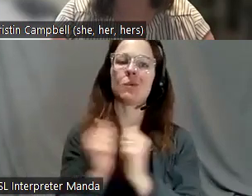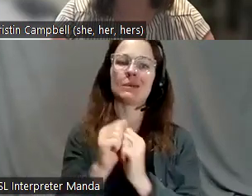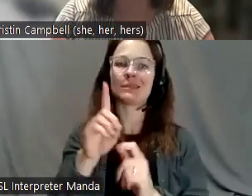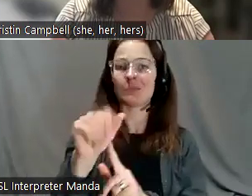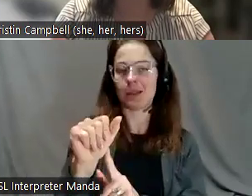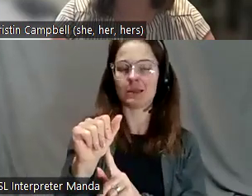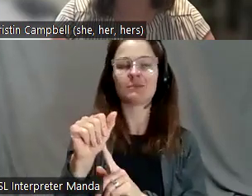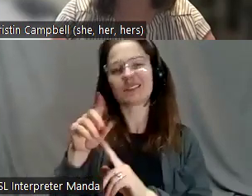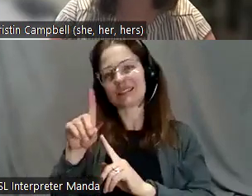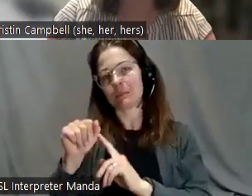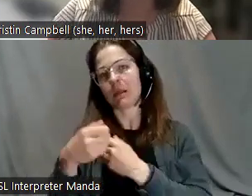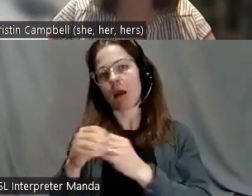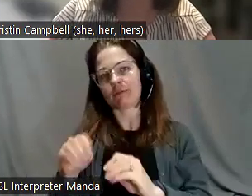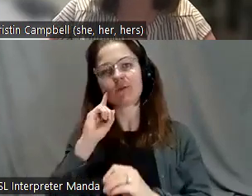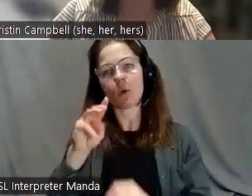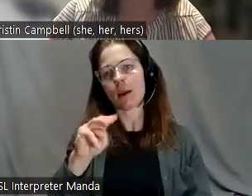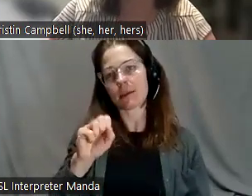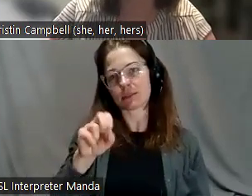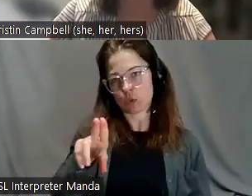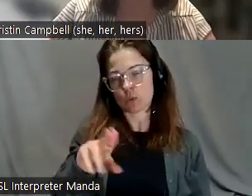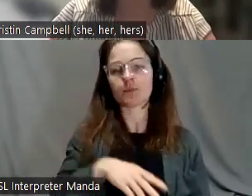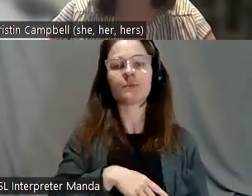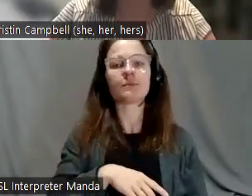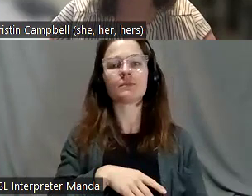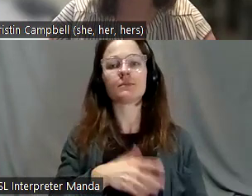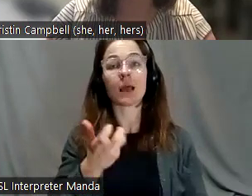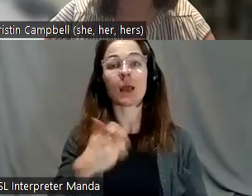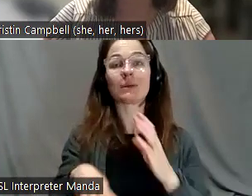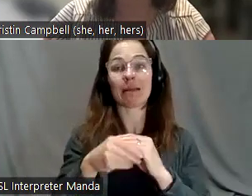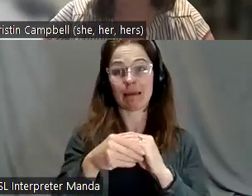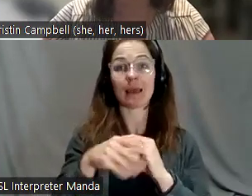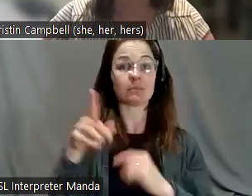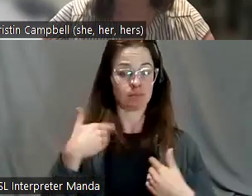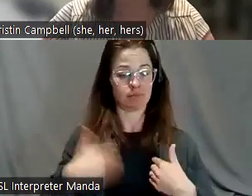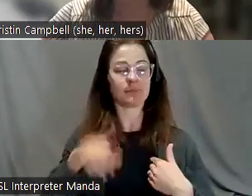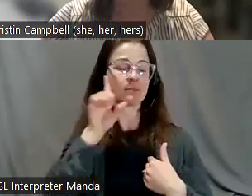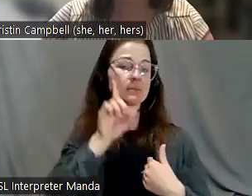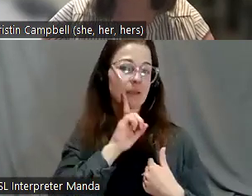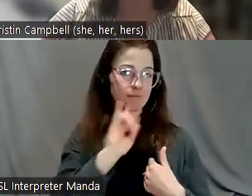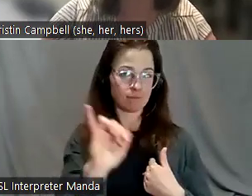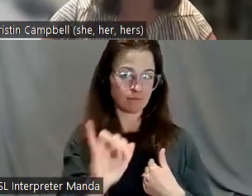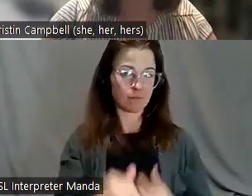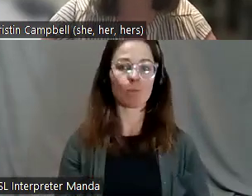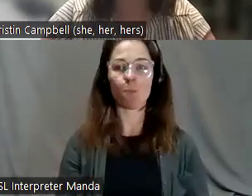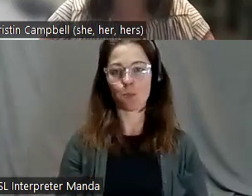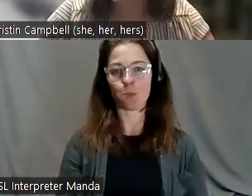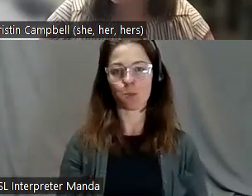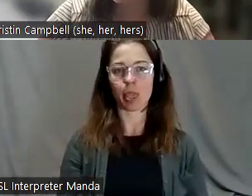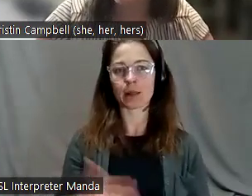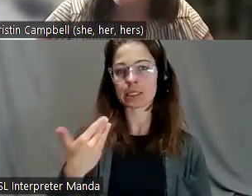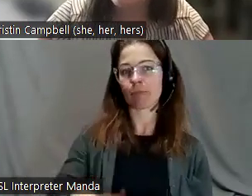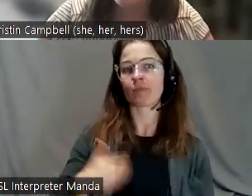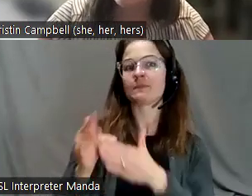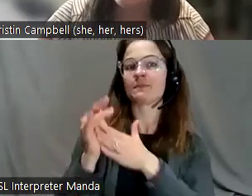MSU. And I would add, I am deaf as well. I'm the